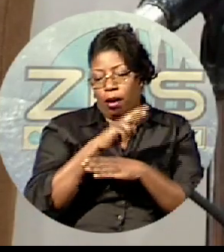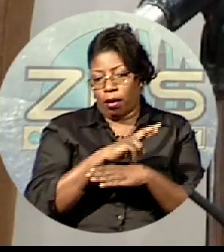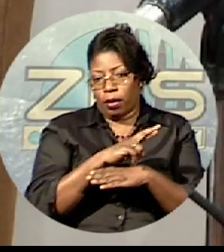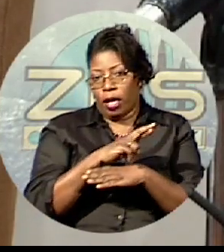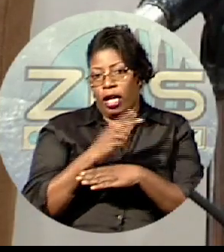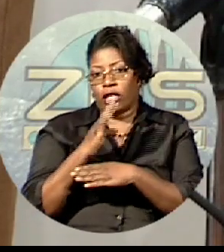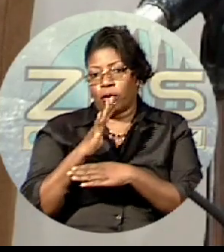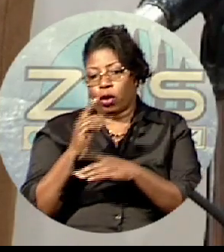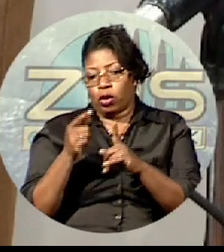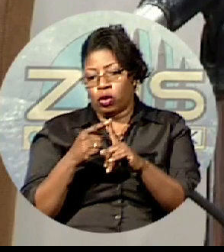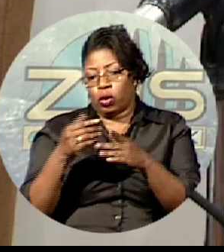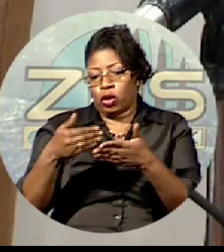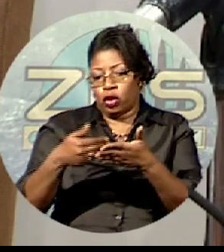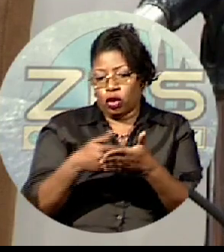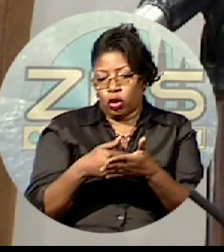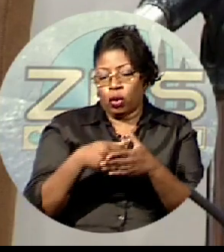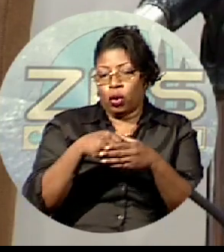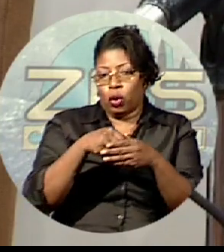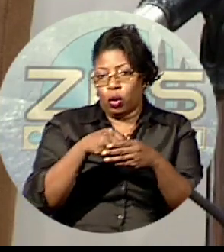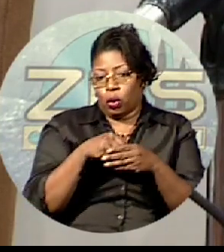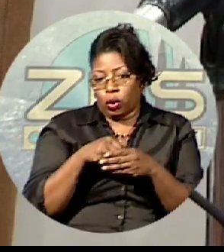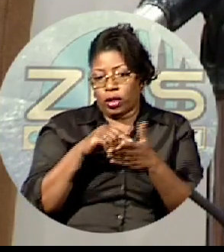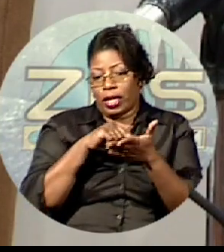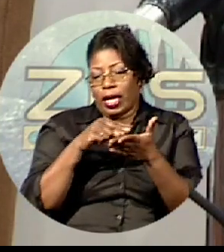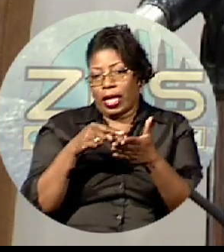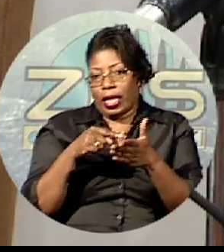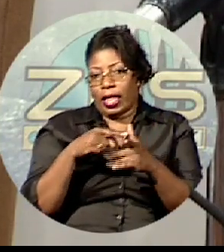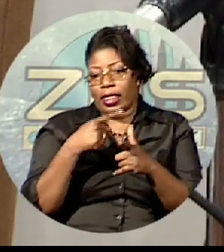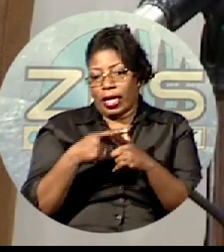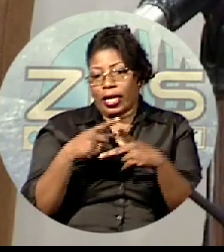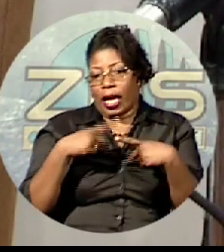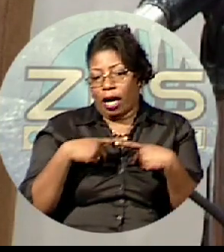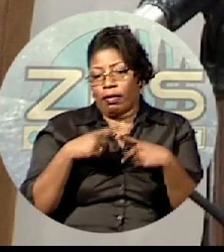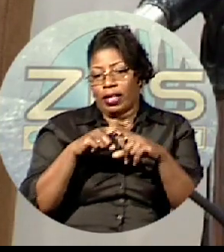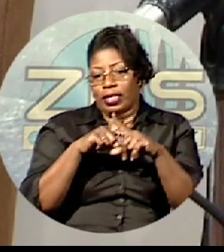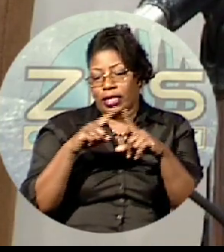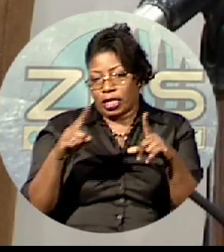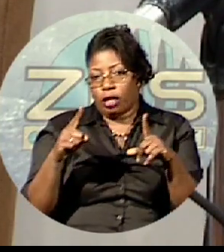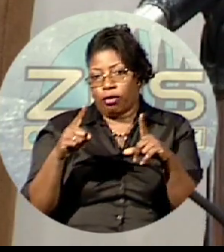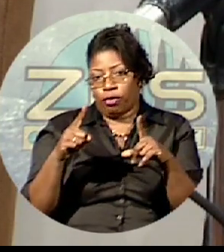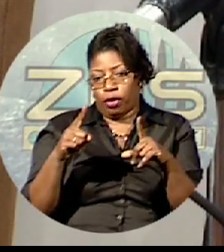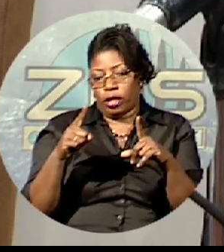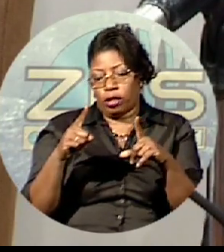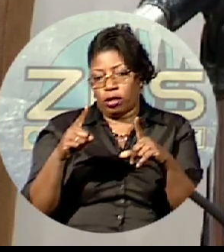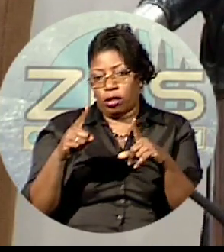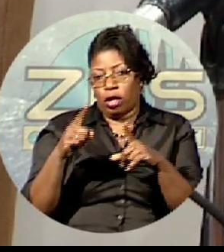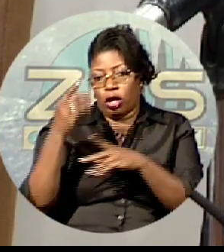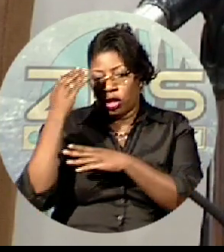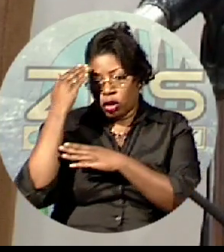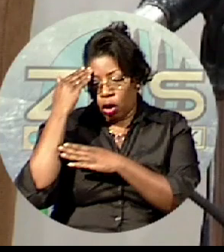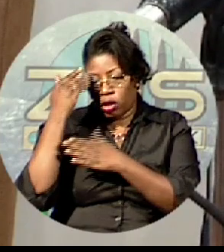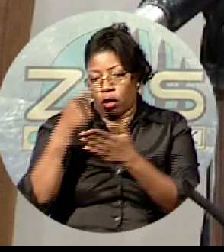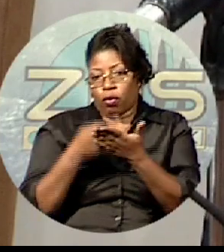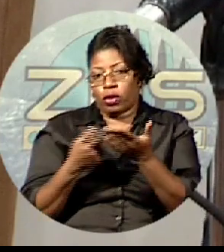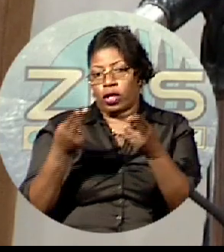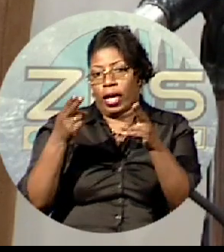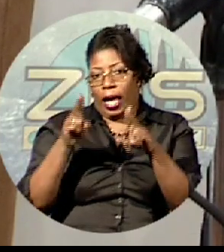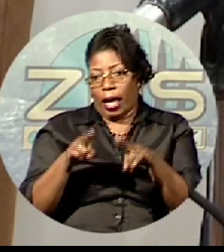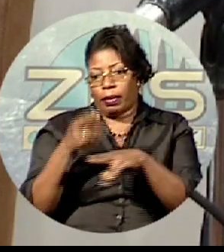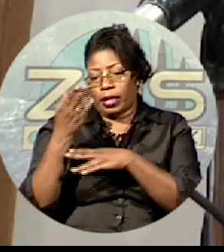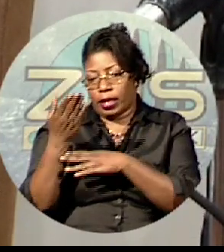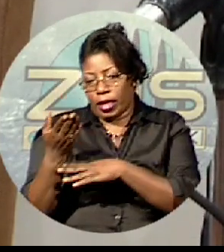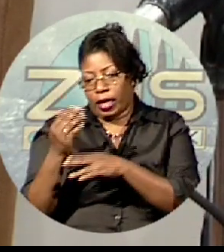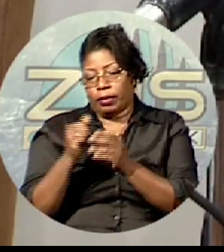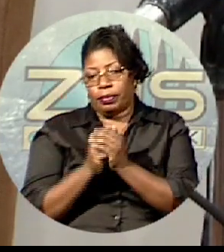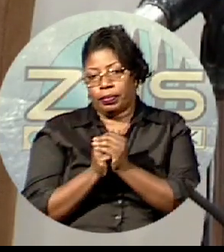the new owners, they would have had a different view as to what is going to take place there. For